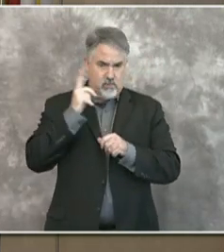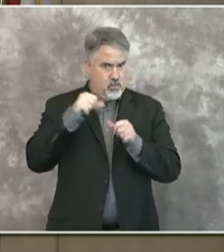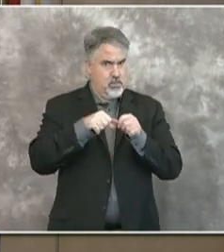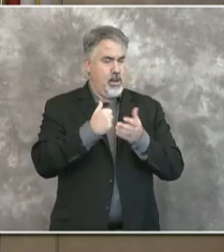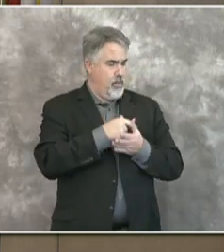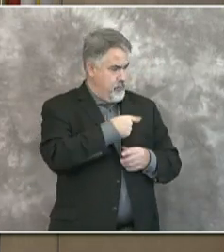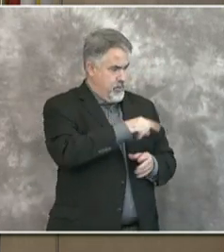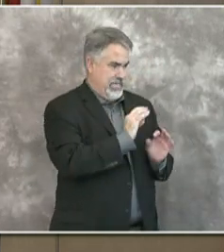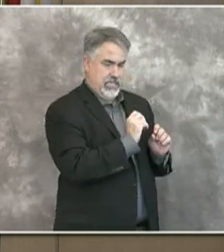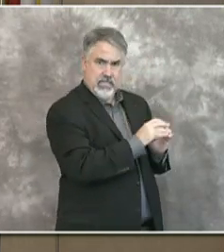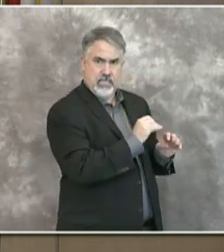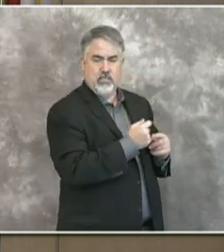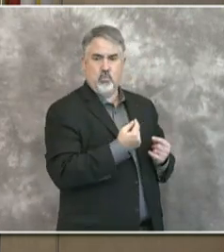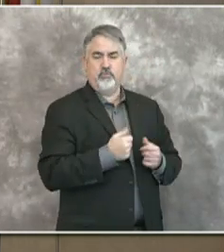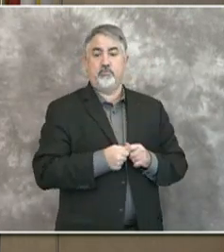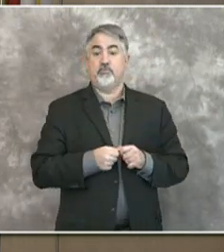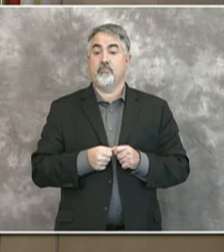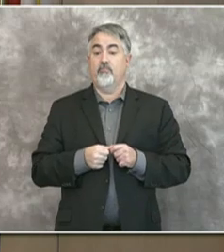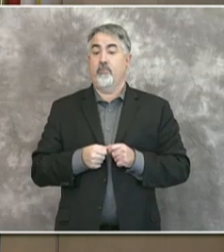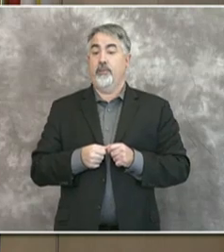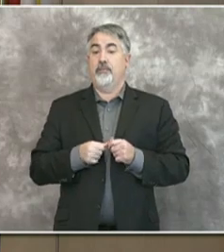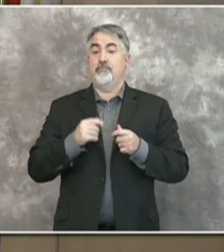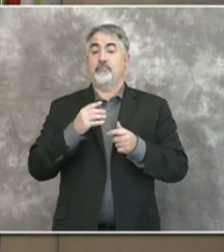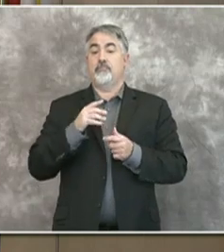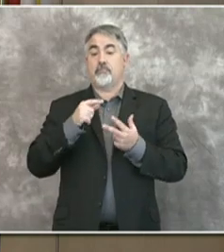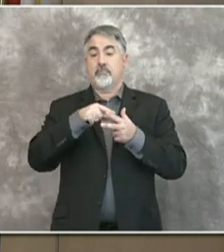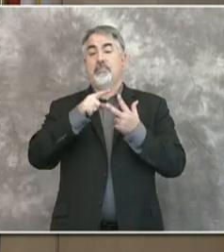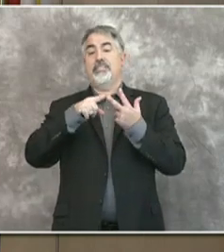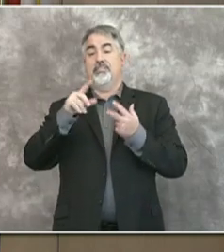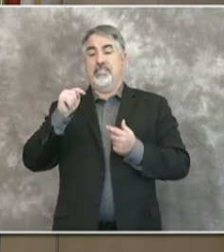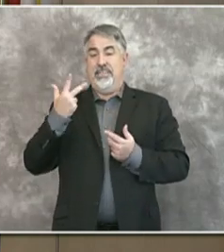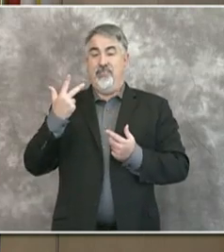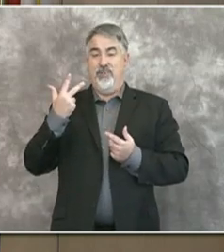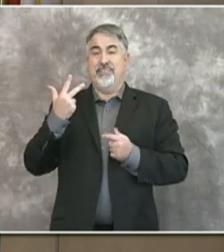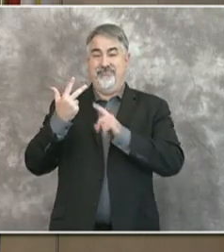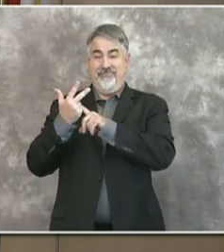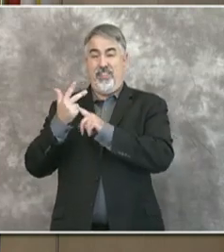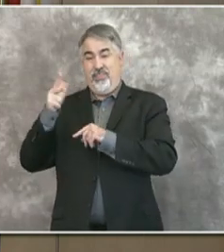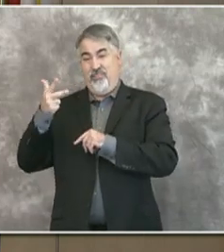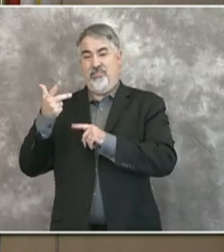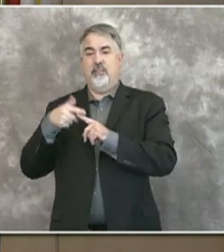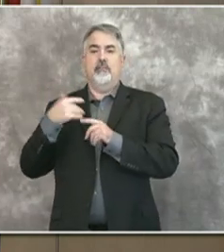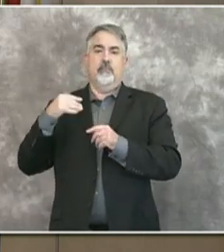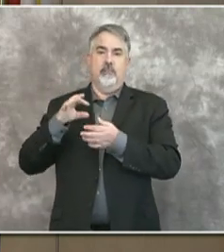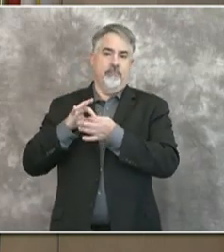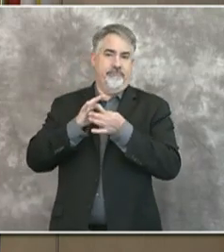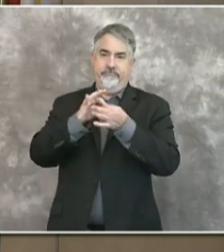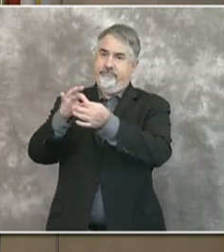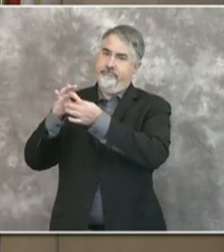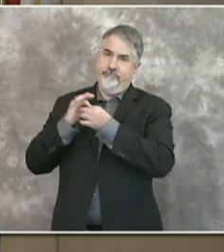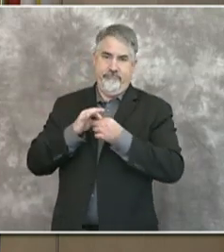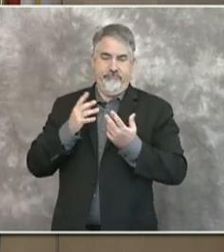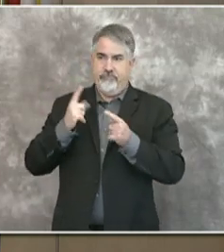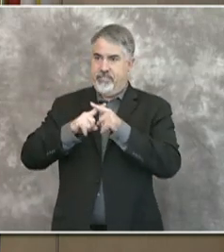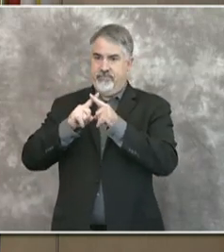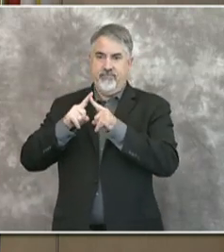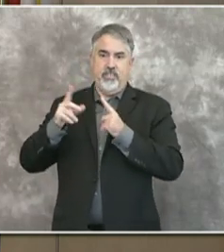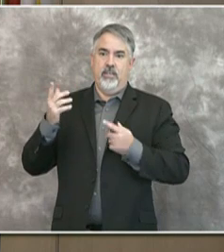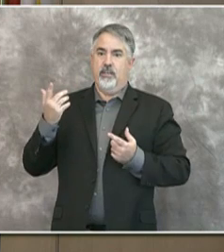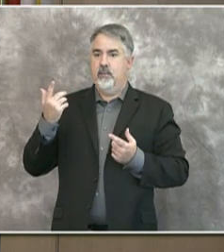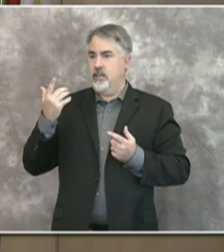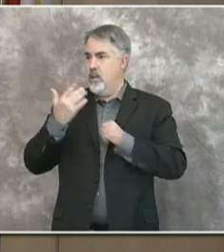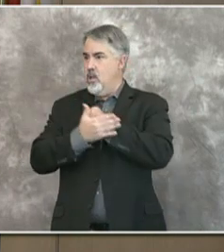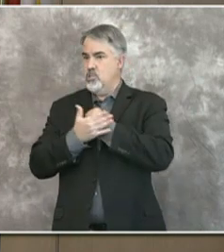mentioned our community partners, a whole cadre of community partners and from all forums, and our county amazing